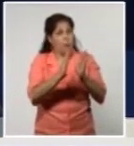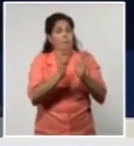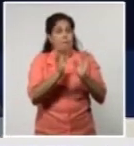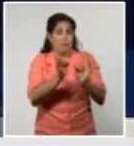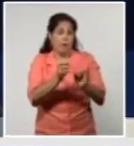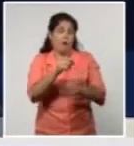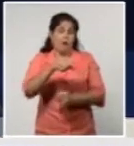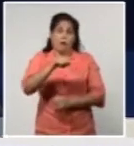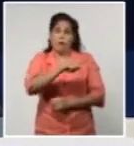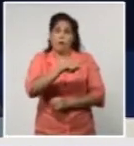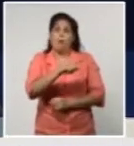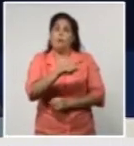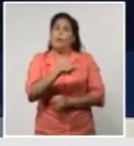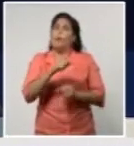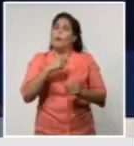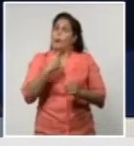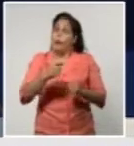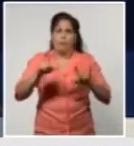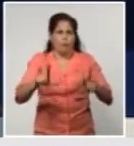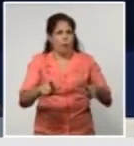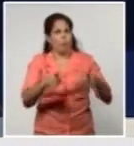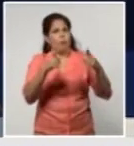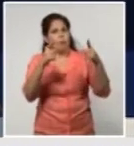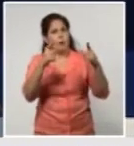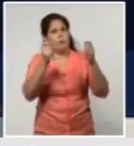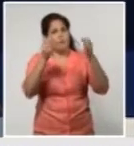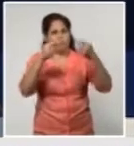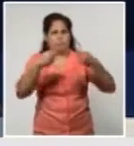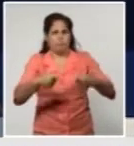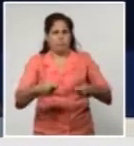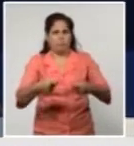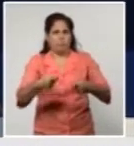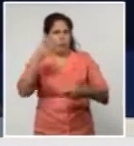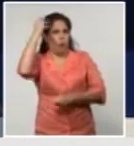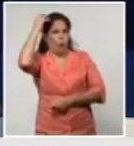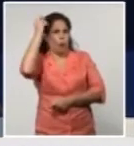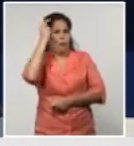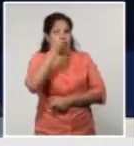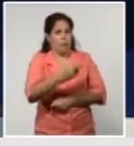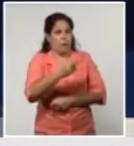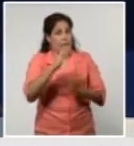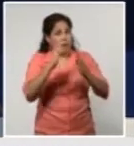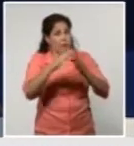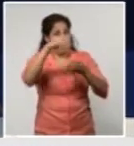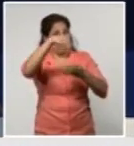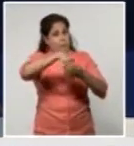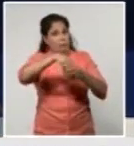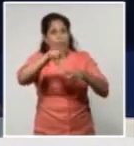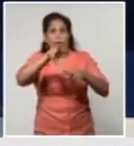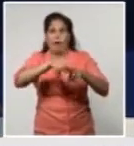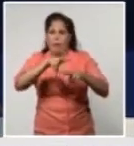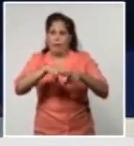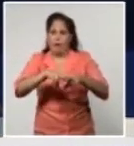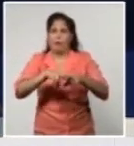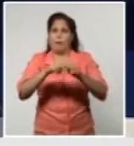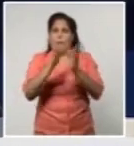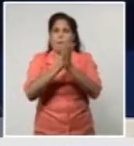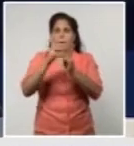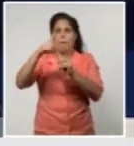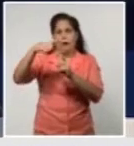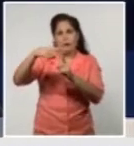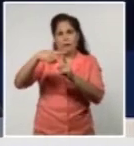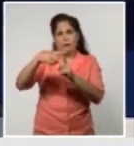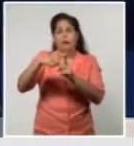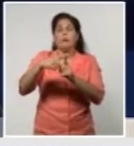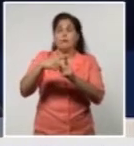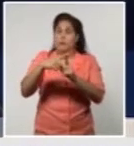Isle of Youth, began to implement the first phase of the first stage, so that our population remain aware